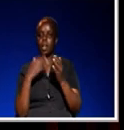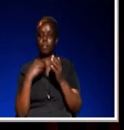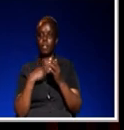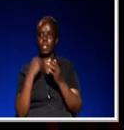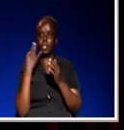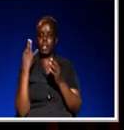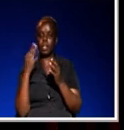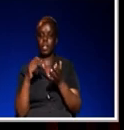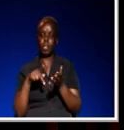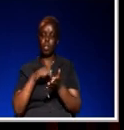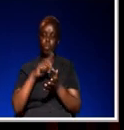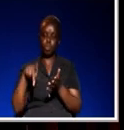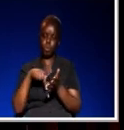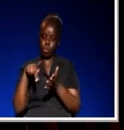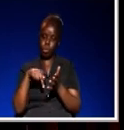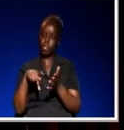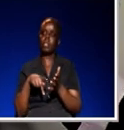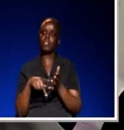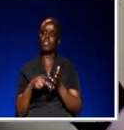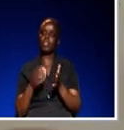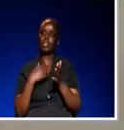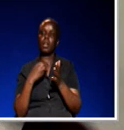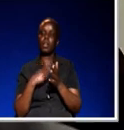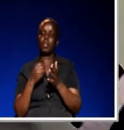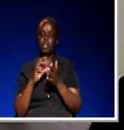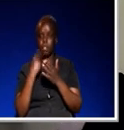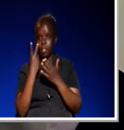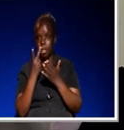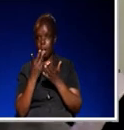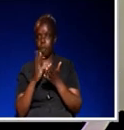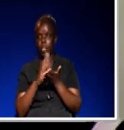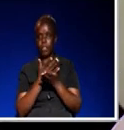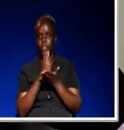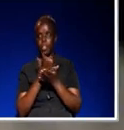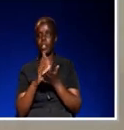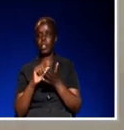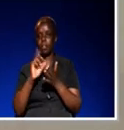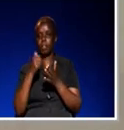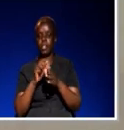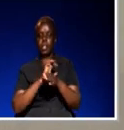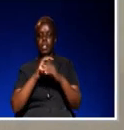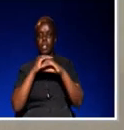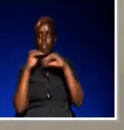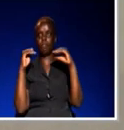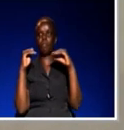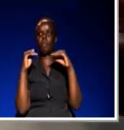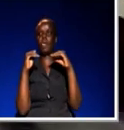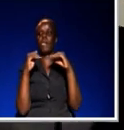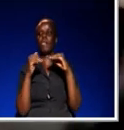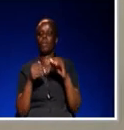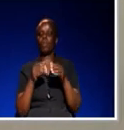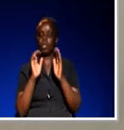it also has 3 electrons. Let's see how they are distributed. We have the first energy level, which can